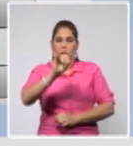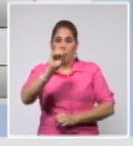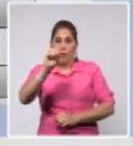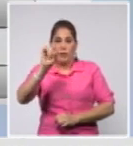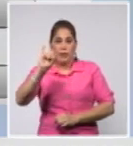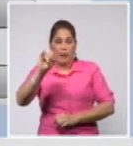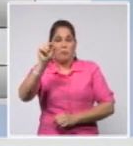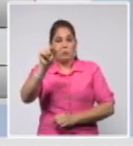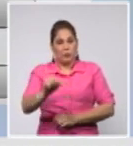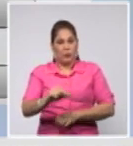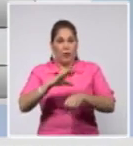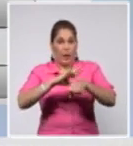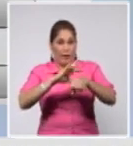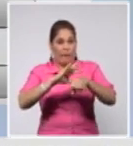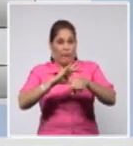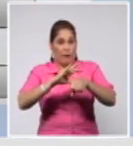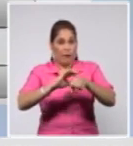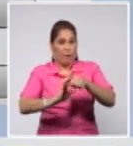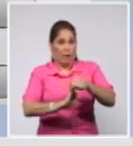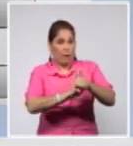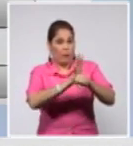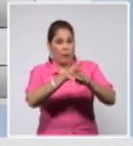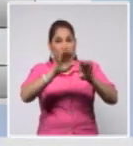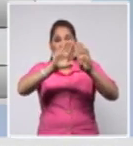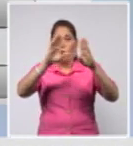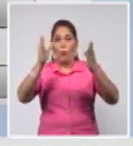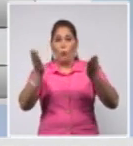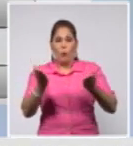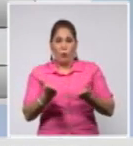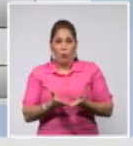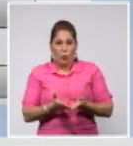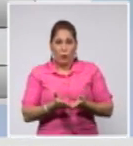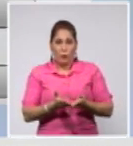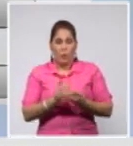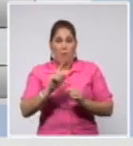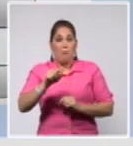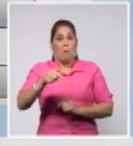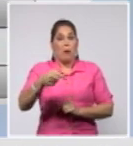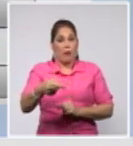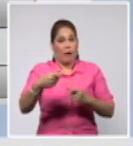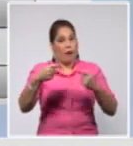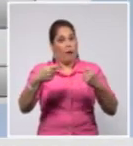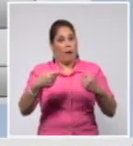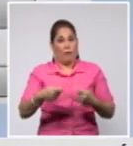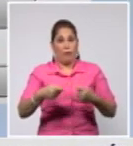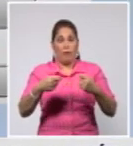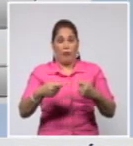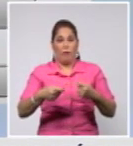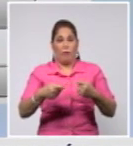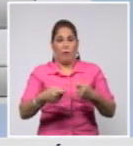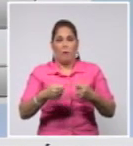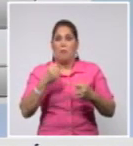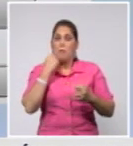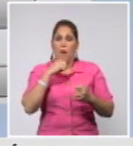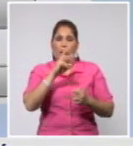310,906 people were diagnosed with the virus, for a total of